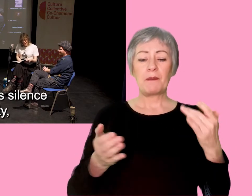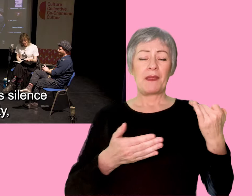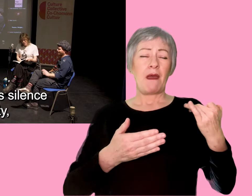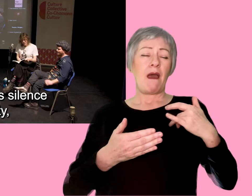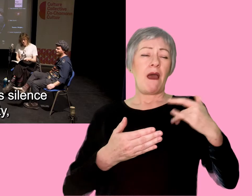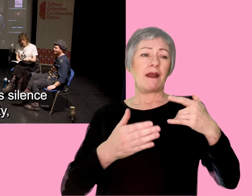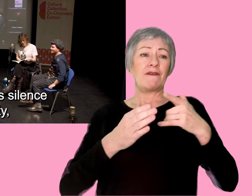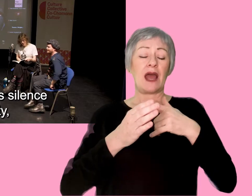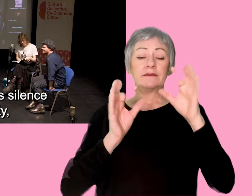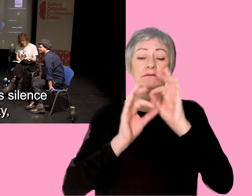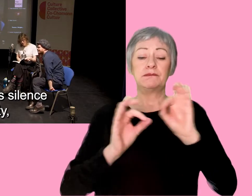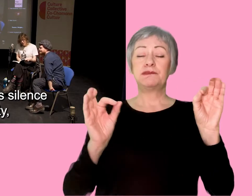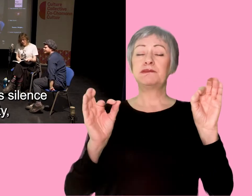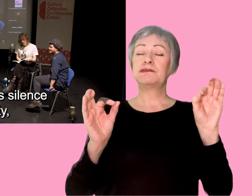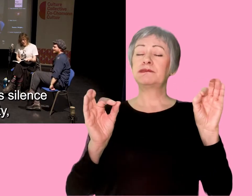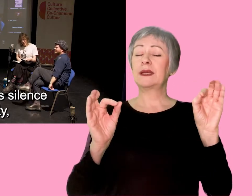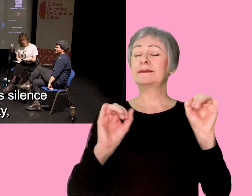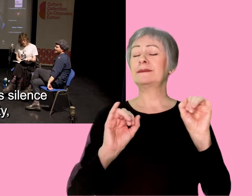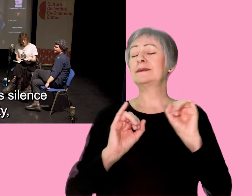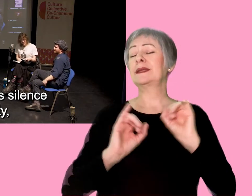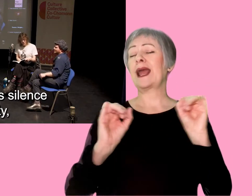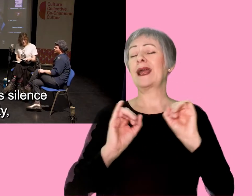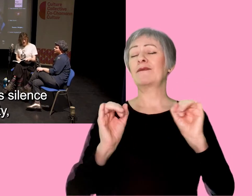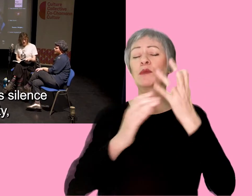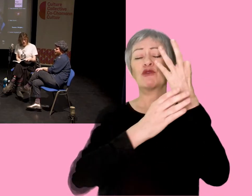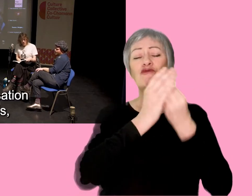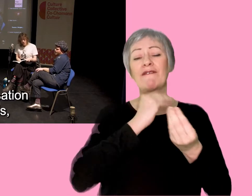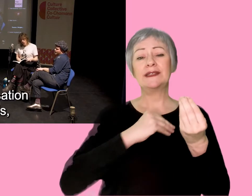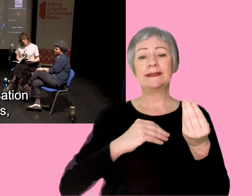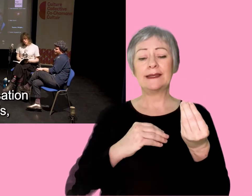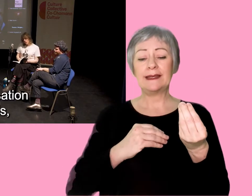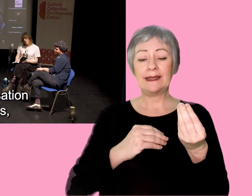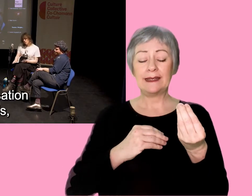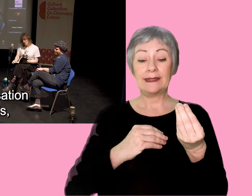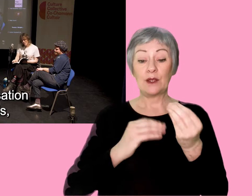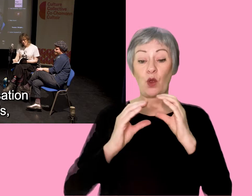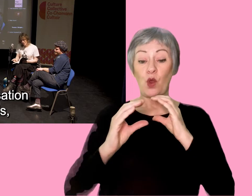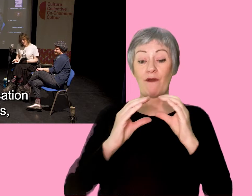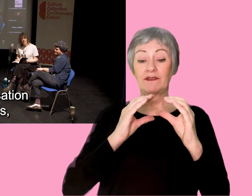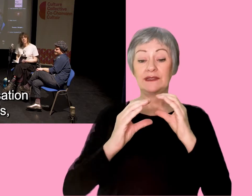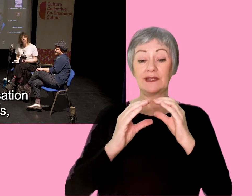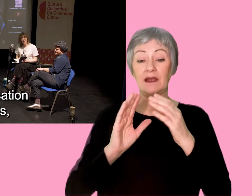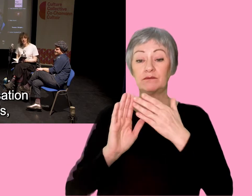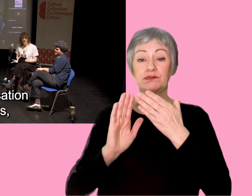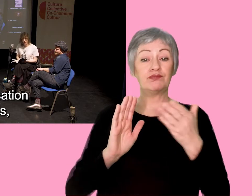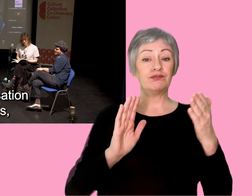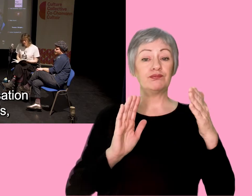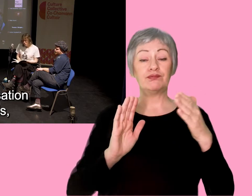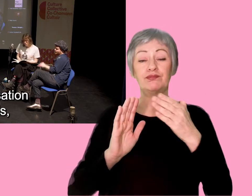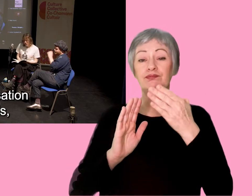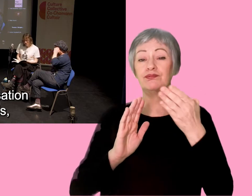of Astrid's silence has awful gravity, and so the conversation is